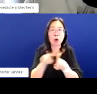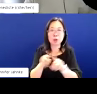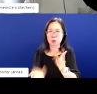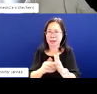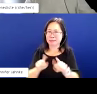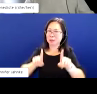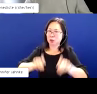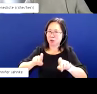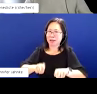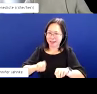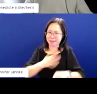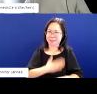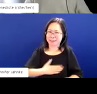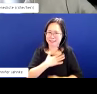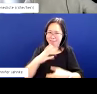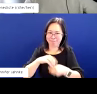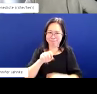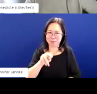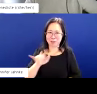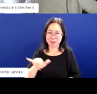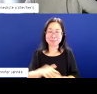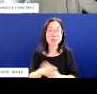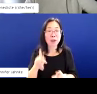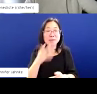you all again, and everybody have a great day. Thanks, everyone.